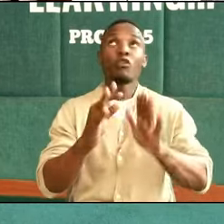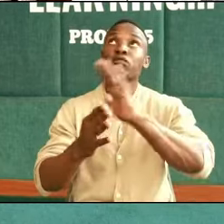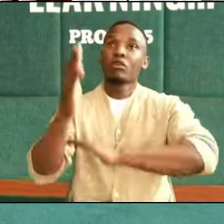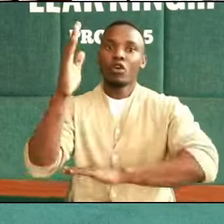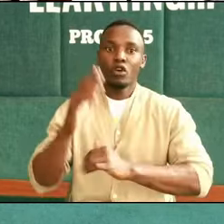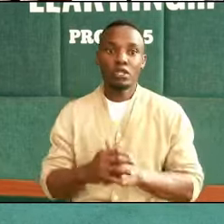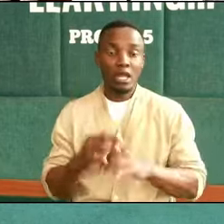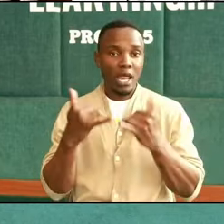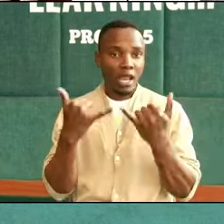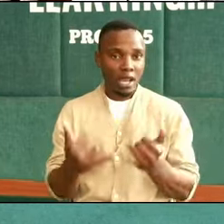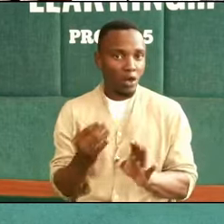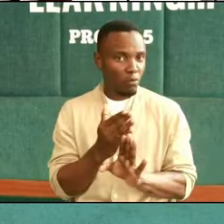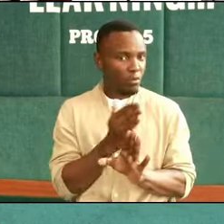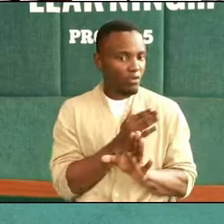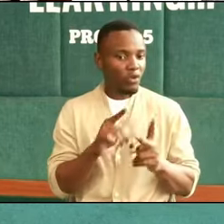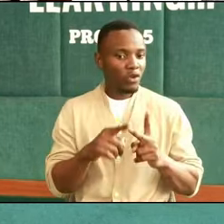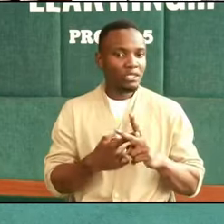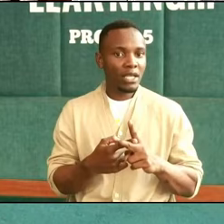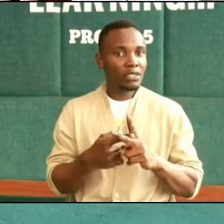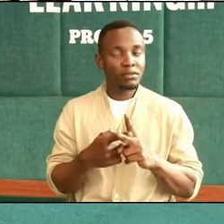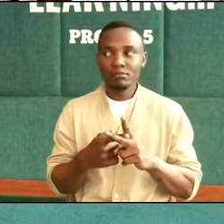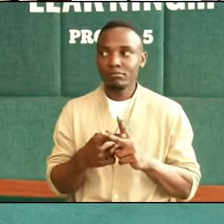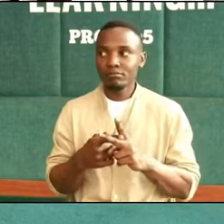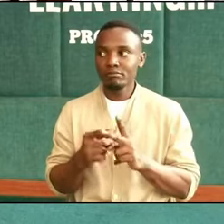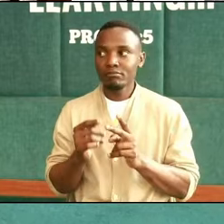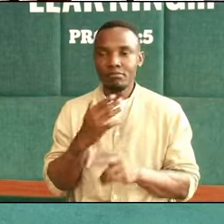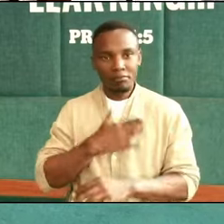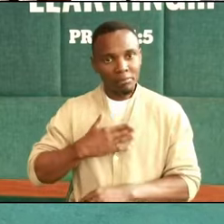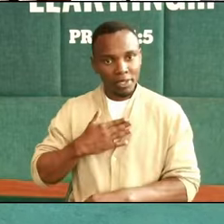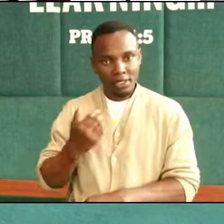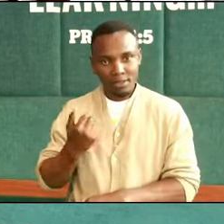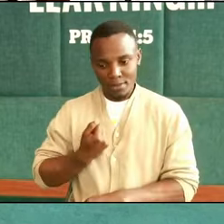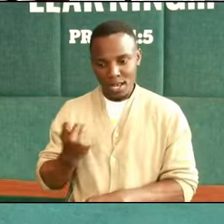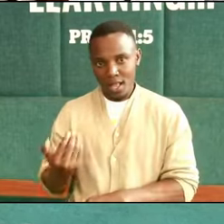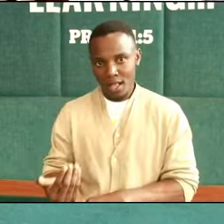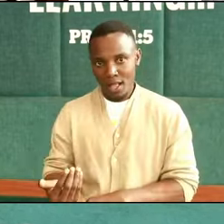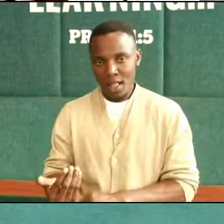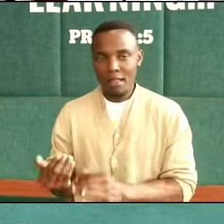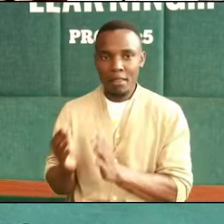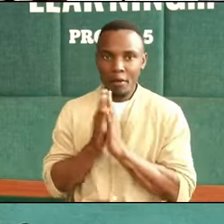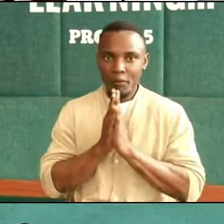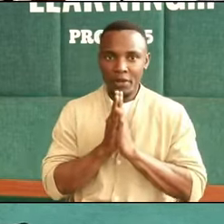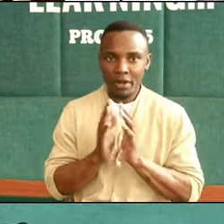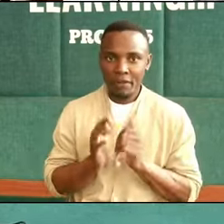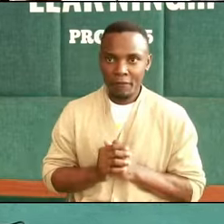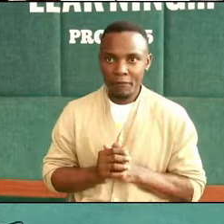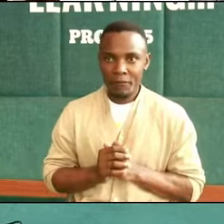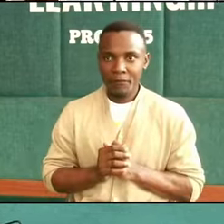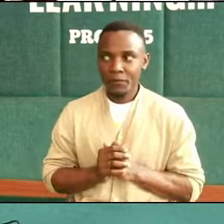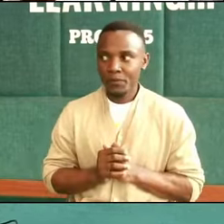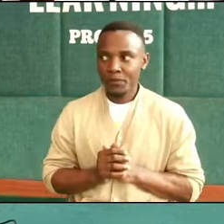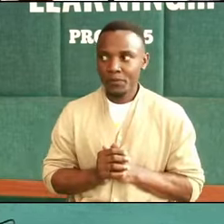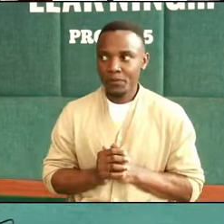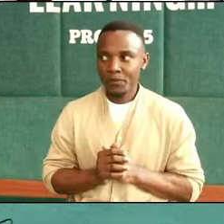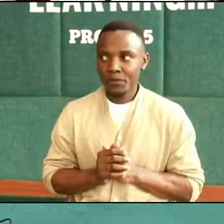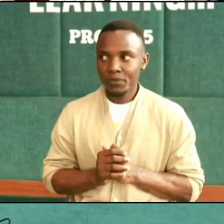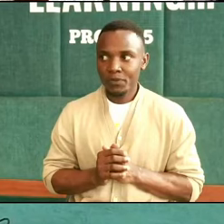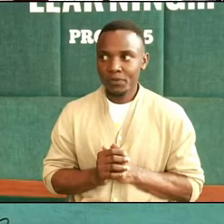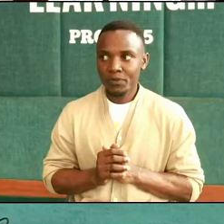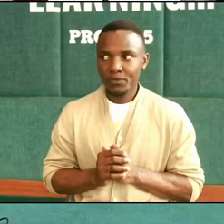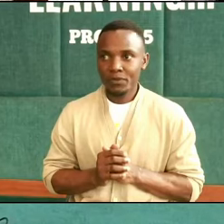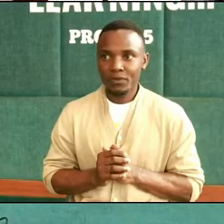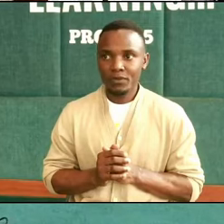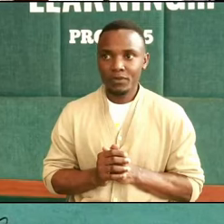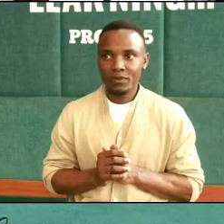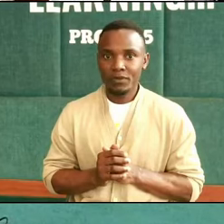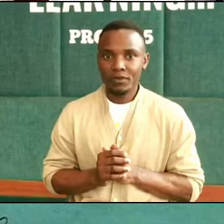So before we start, I'll invite Skylar to pray. Skylar, please pray for us. Thank you, Lord, for giving us a